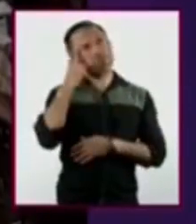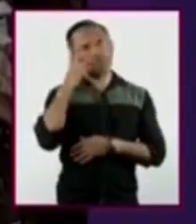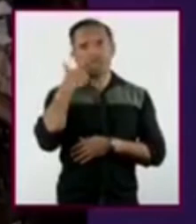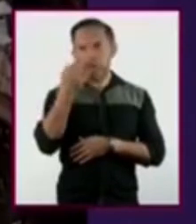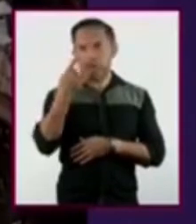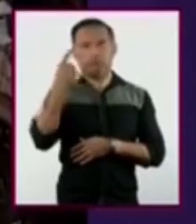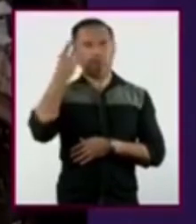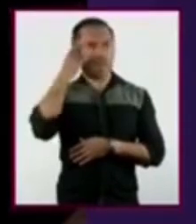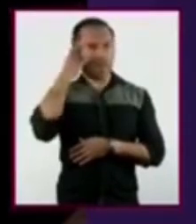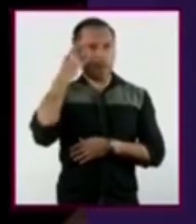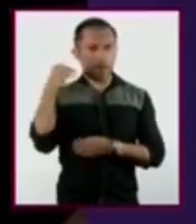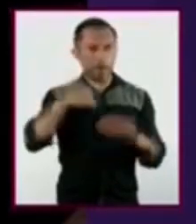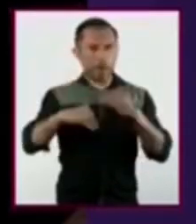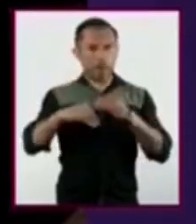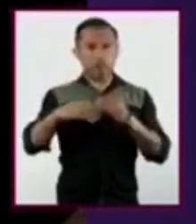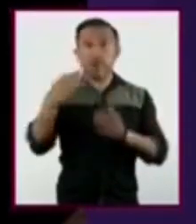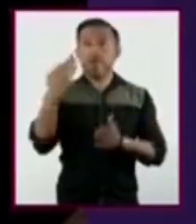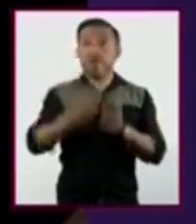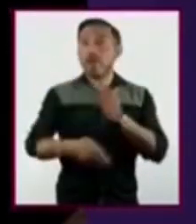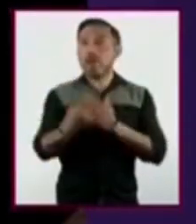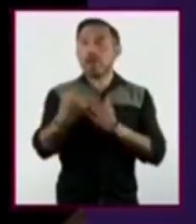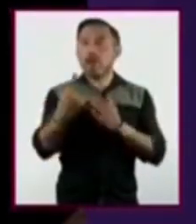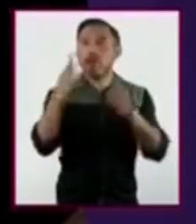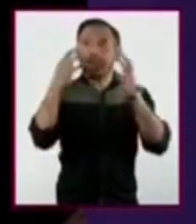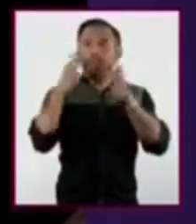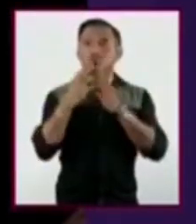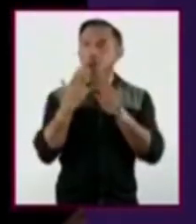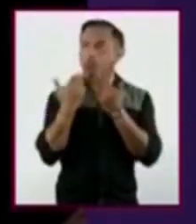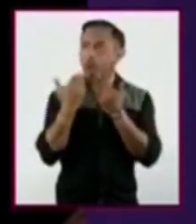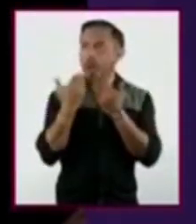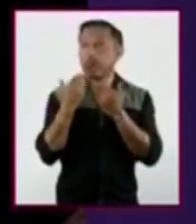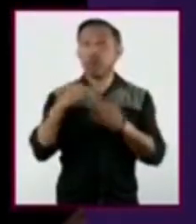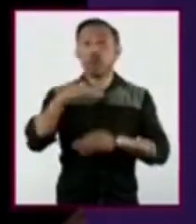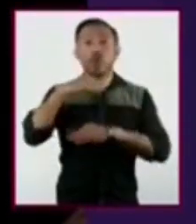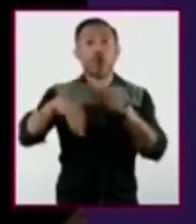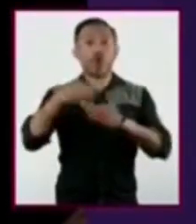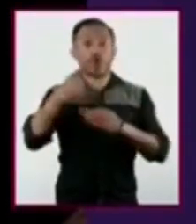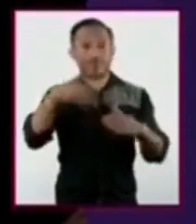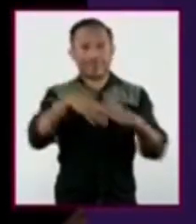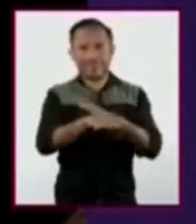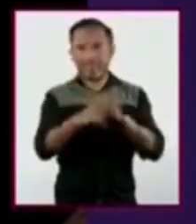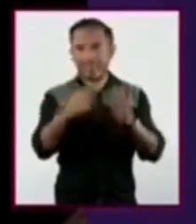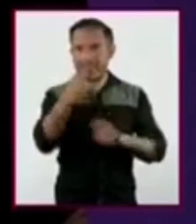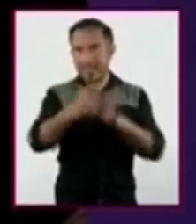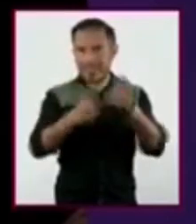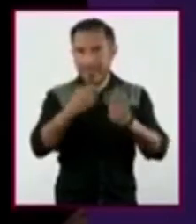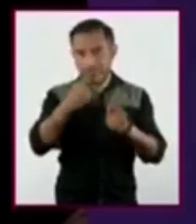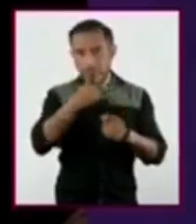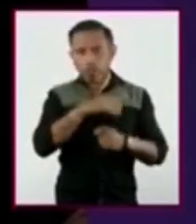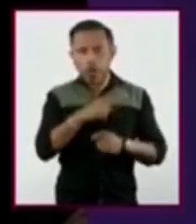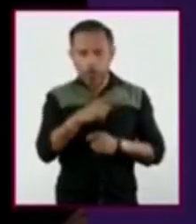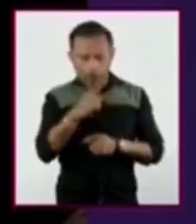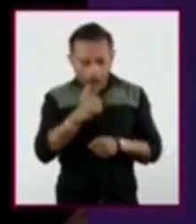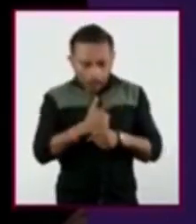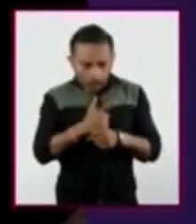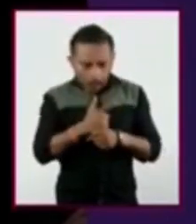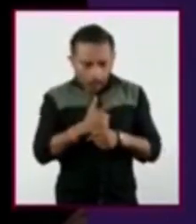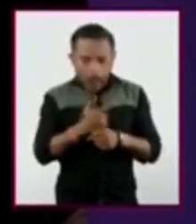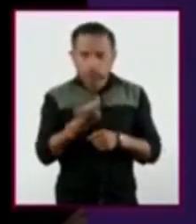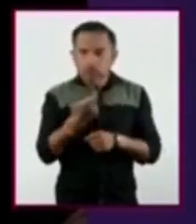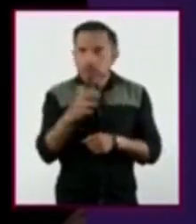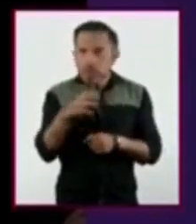barba. Todos llegan a la tienda de disfraces, donde encuentran que no les va a alcanzar para pagar la